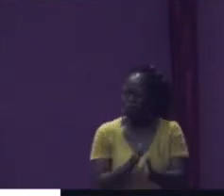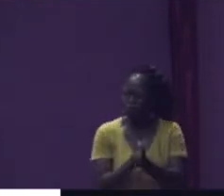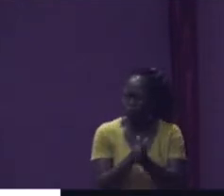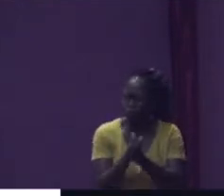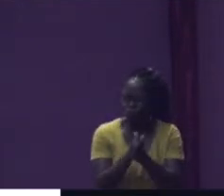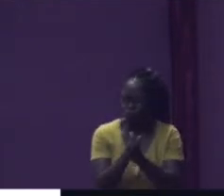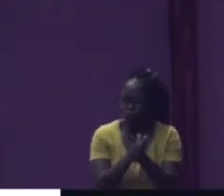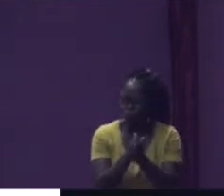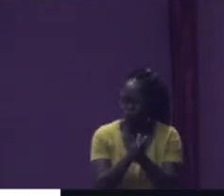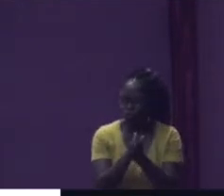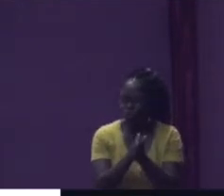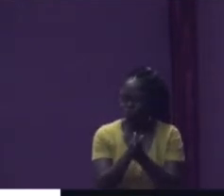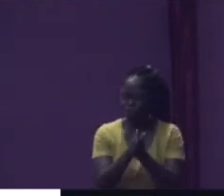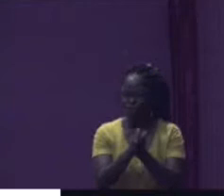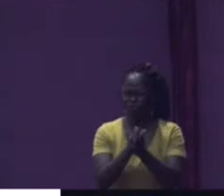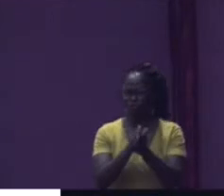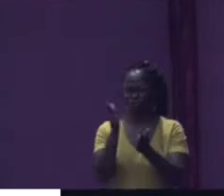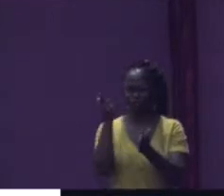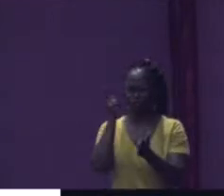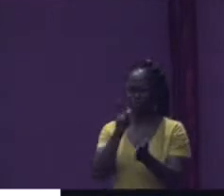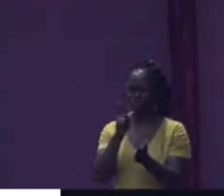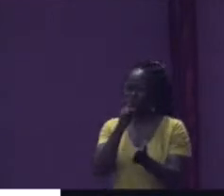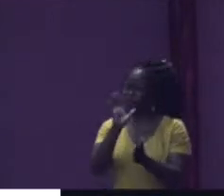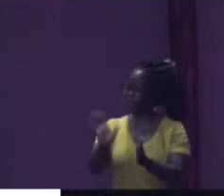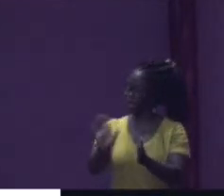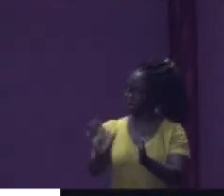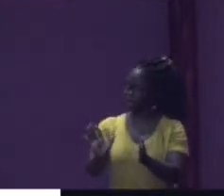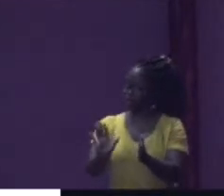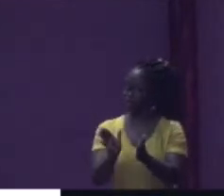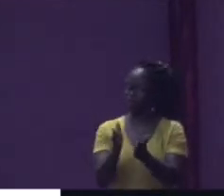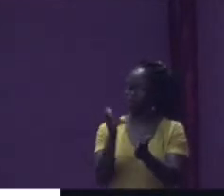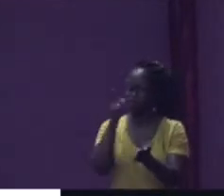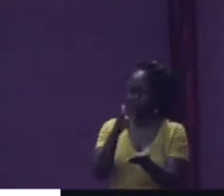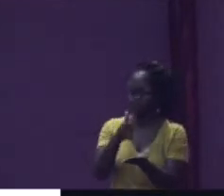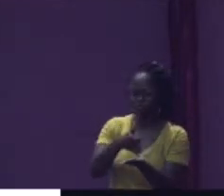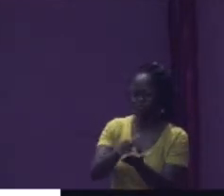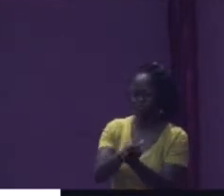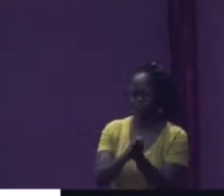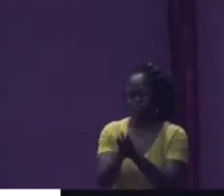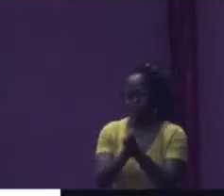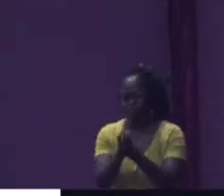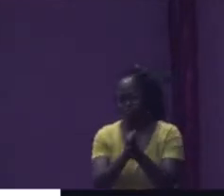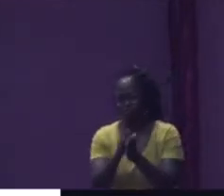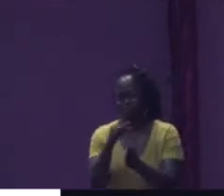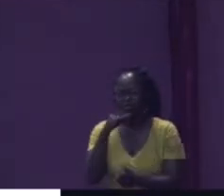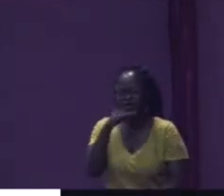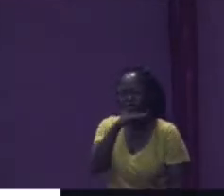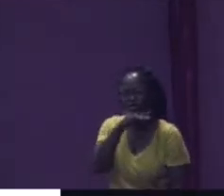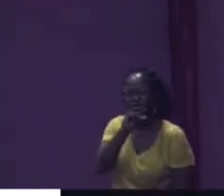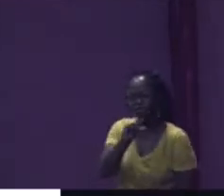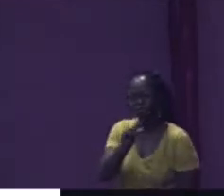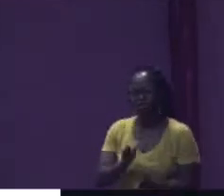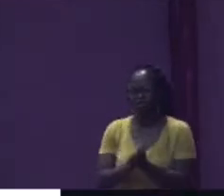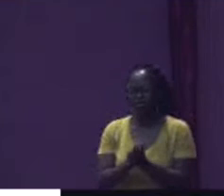cold, and is massaging the woman as she also has felt the position of